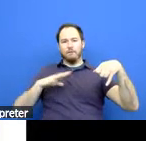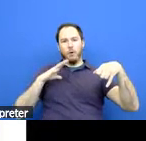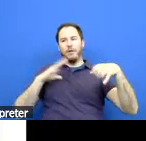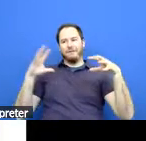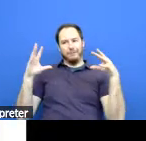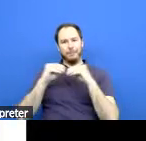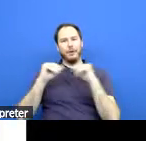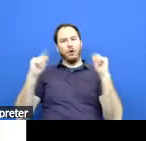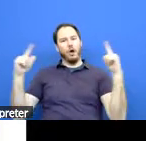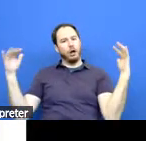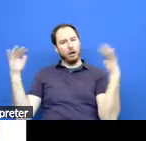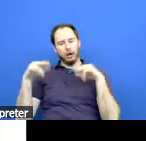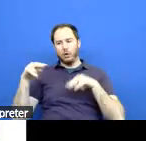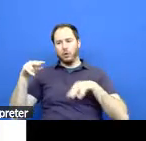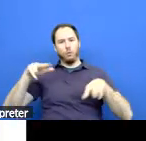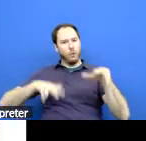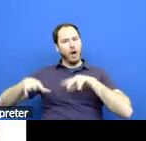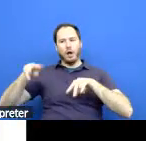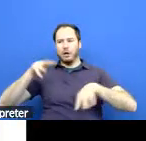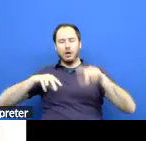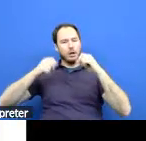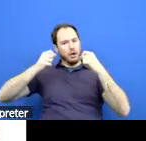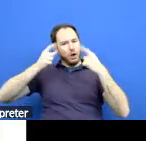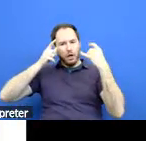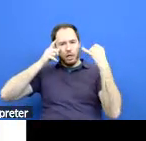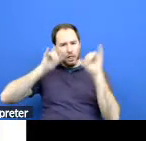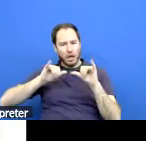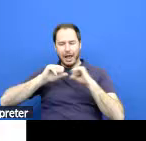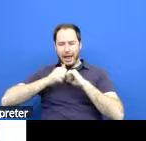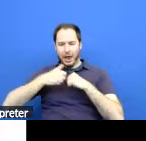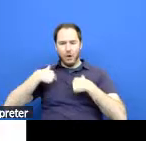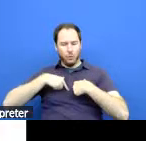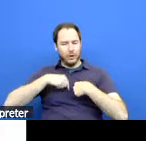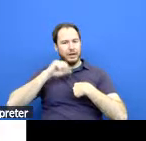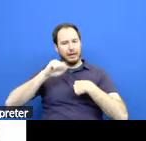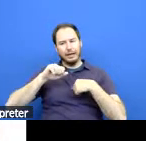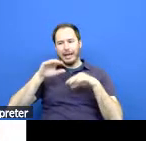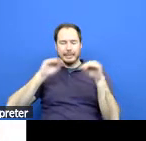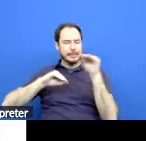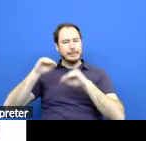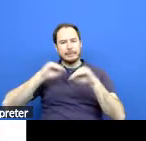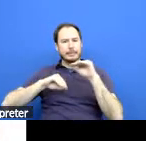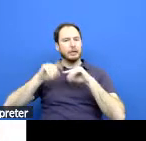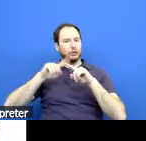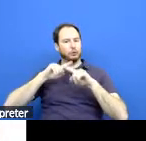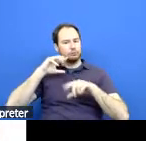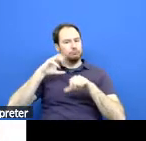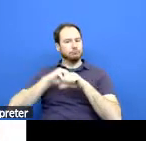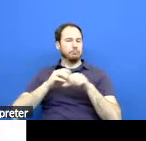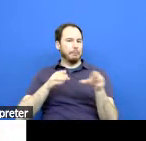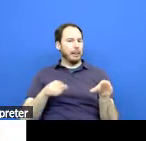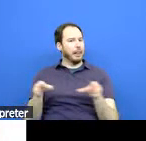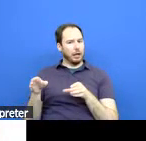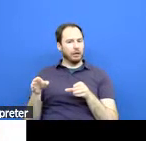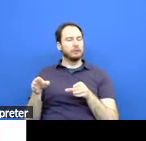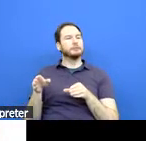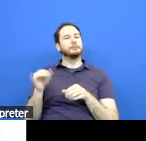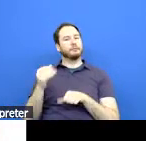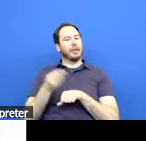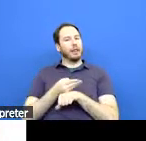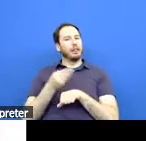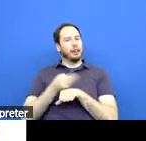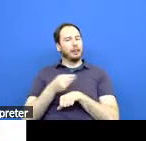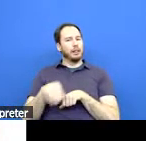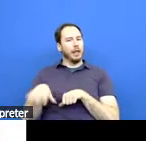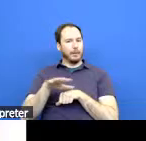have an understanding of what they're looking at. So then we can incorporate those elements into the plan. And as I say that, the landscaping plan is going to